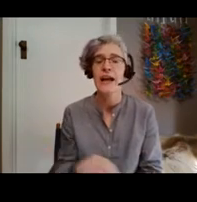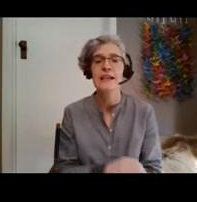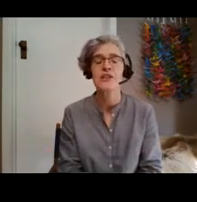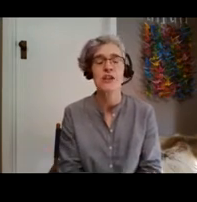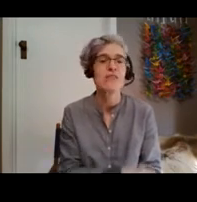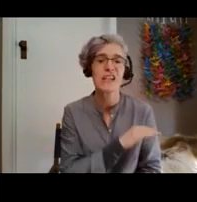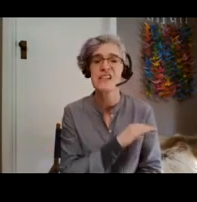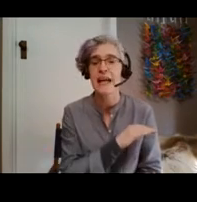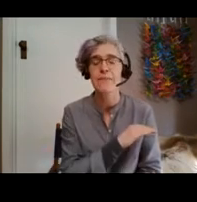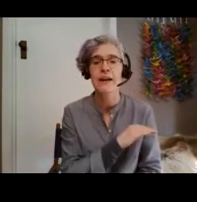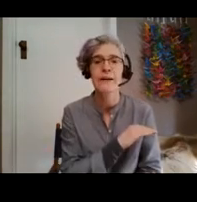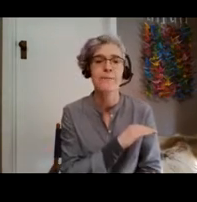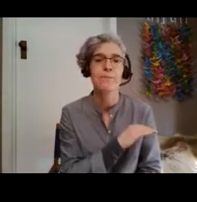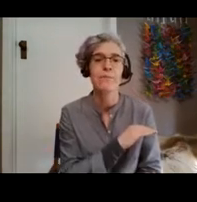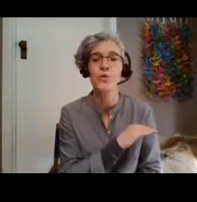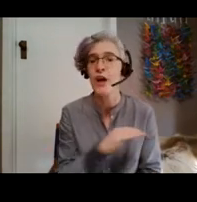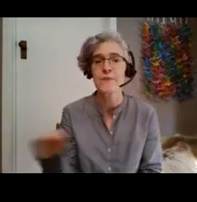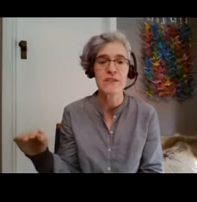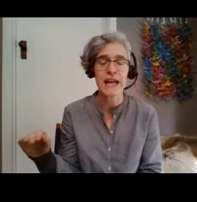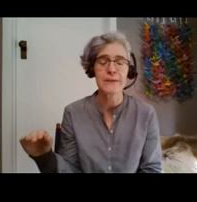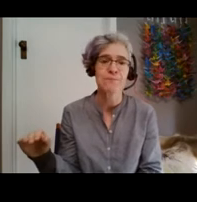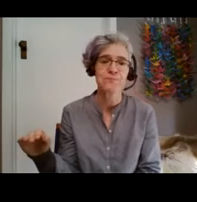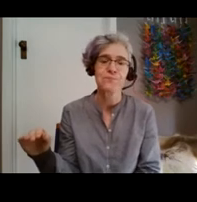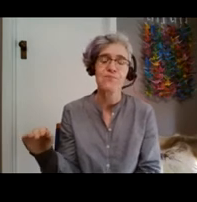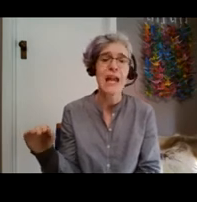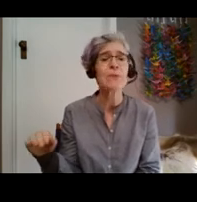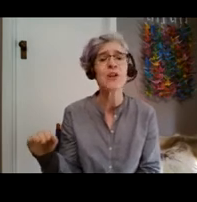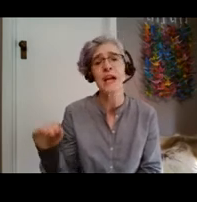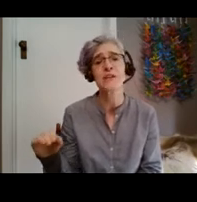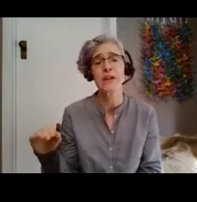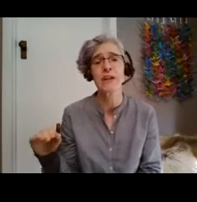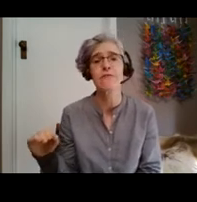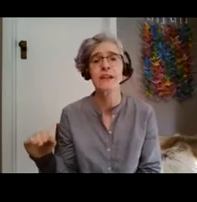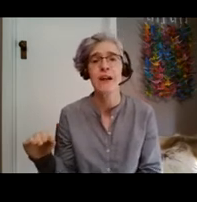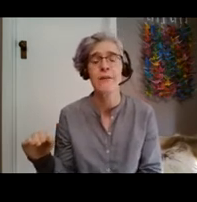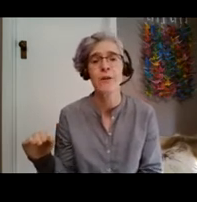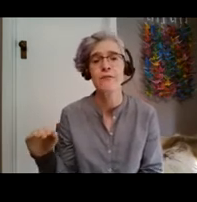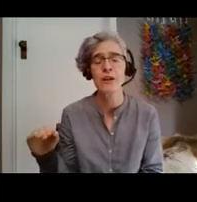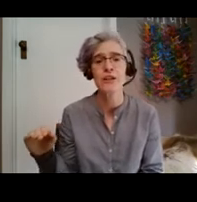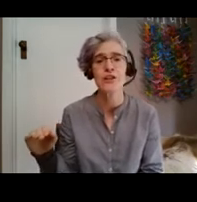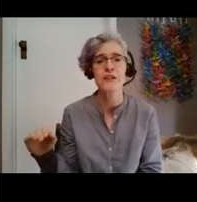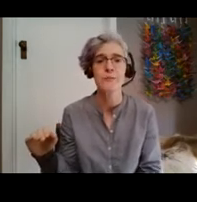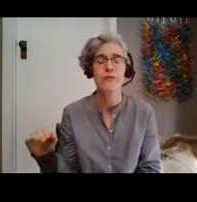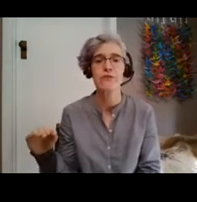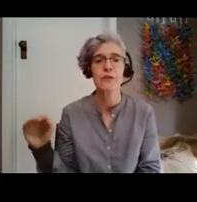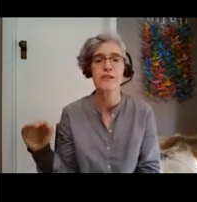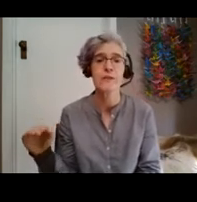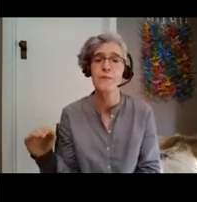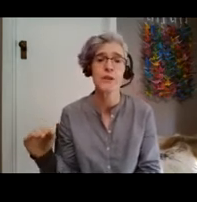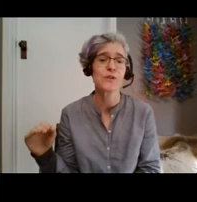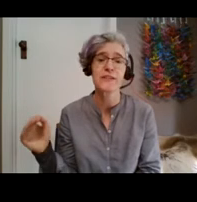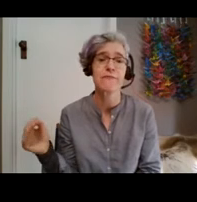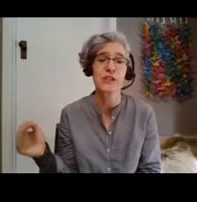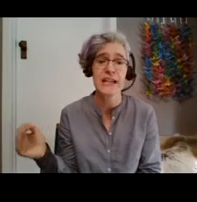city and generally the same all times of day. And we don't change them very often. Often we only change them every few